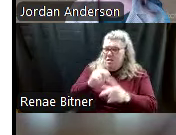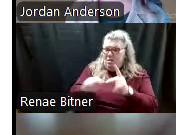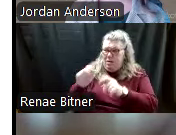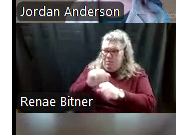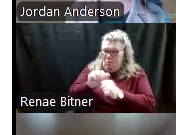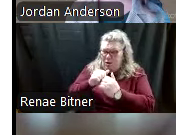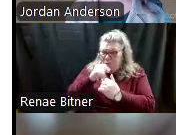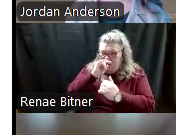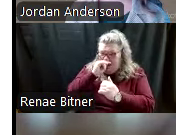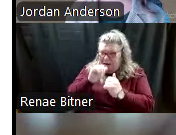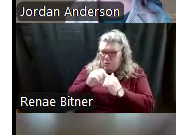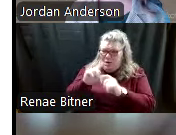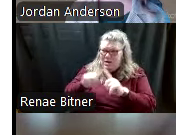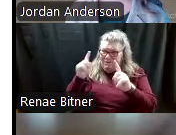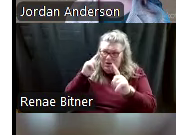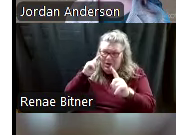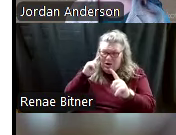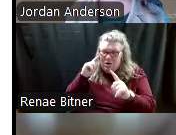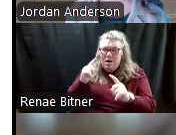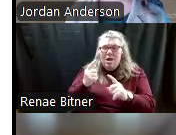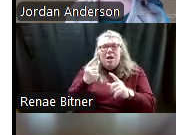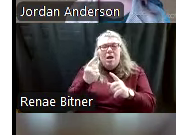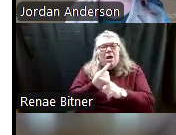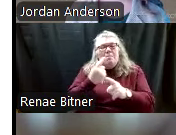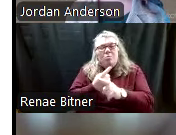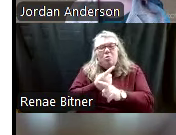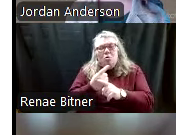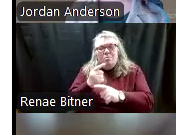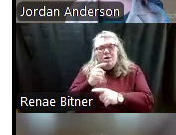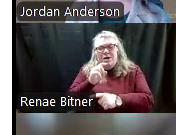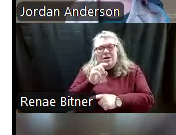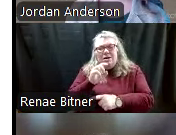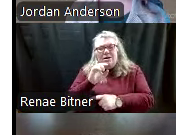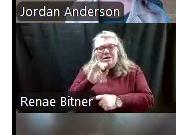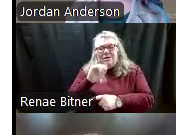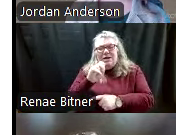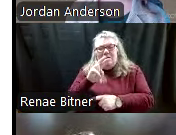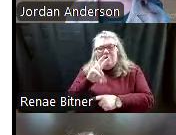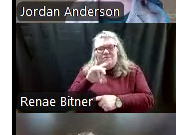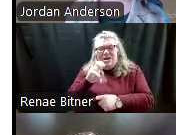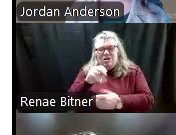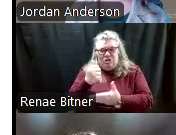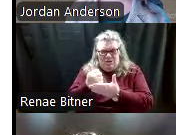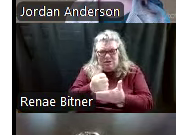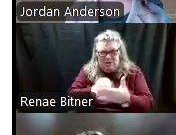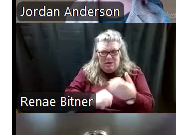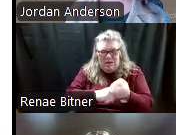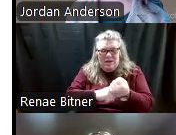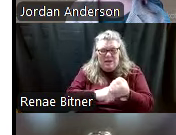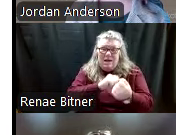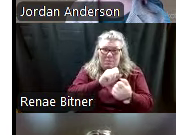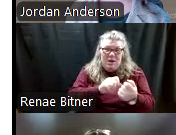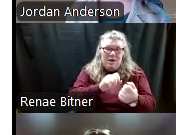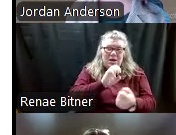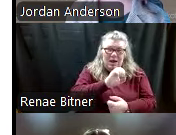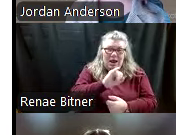have differentiated hearing, is that appropriate intervention can be specific early intervention, but we also want to look